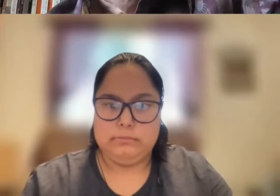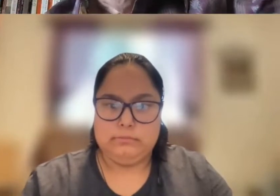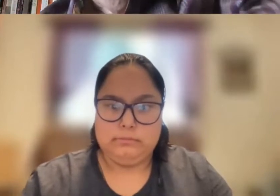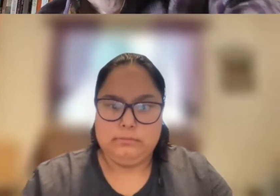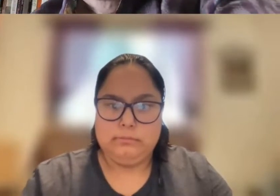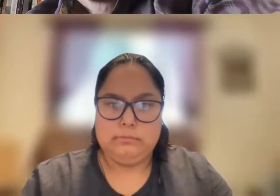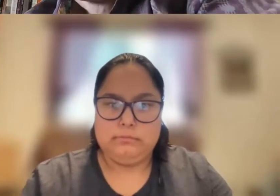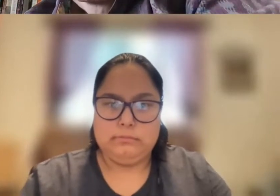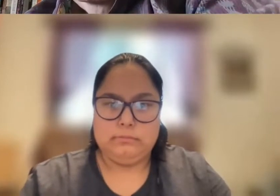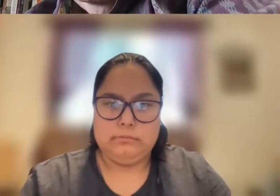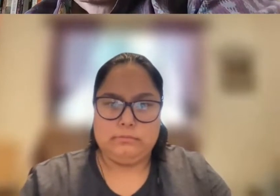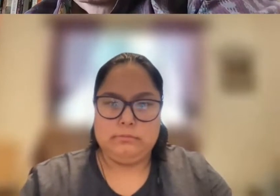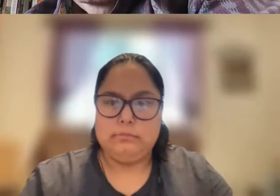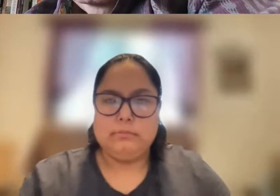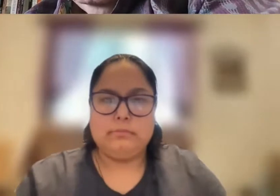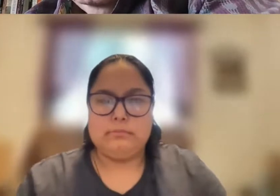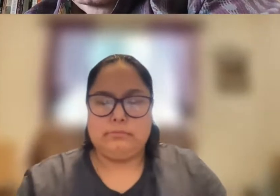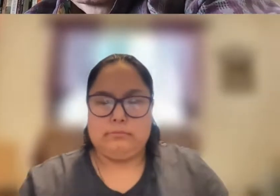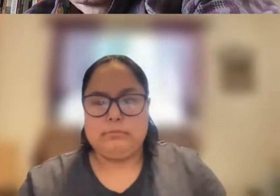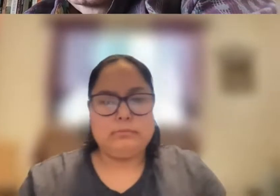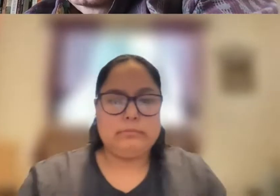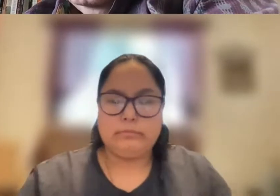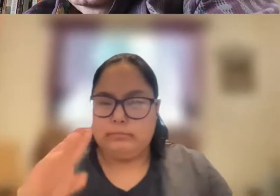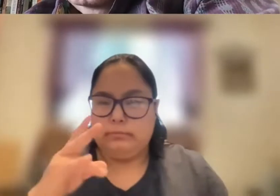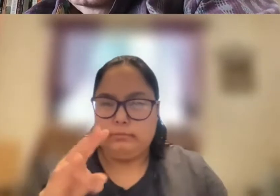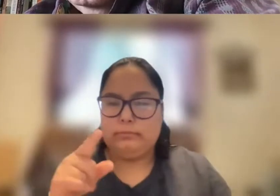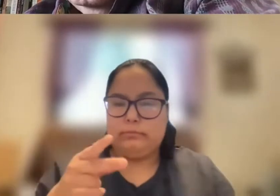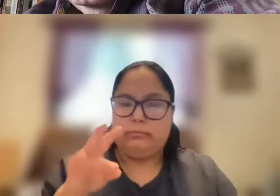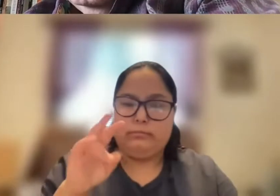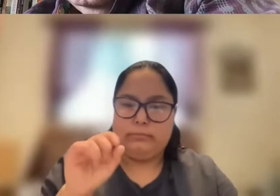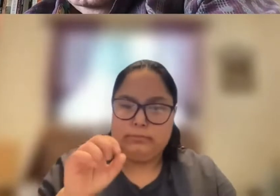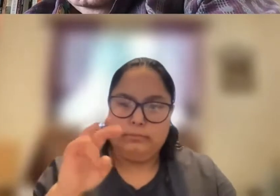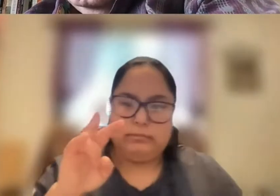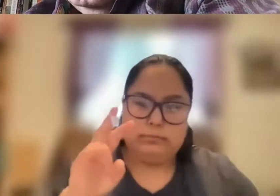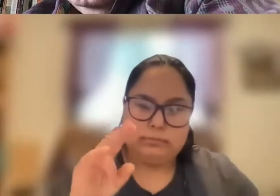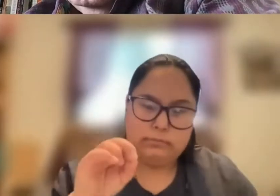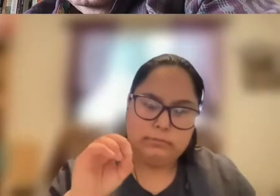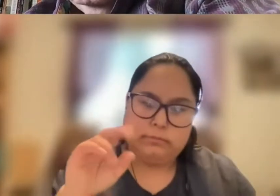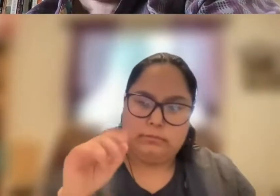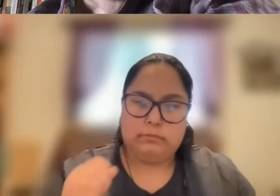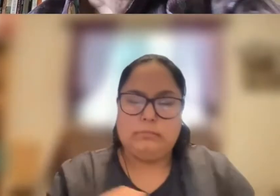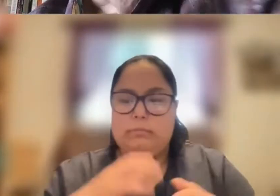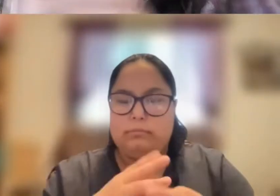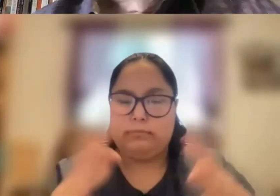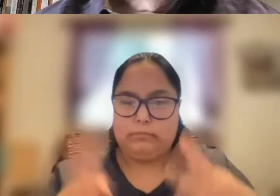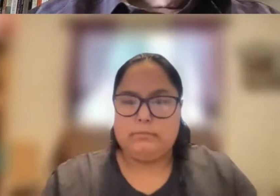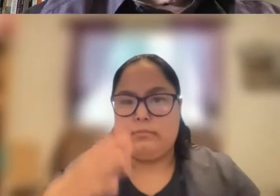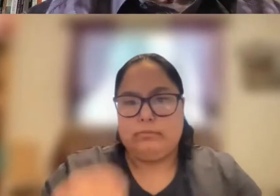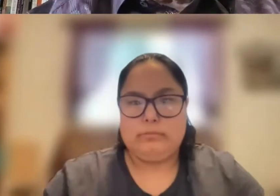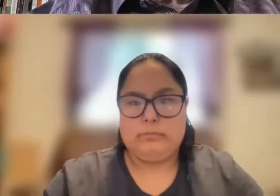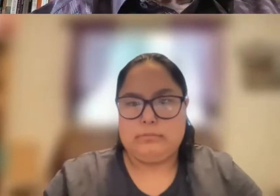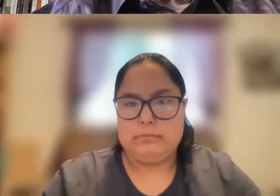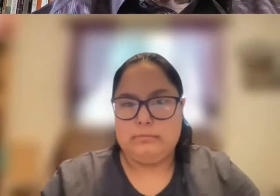in Ontario. He joined the military in 1989, and he was arrested and jailed for